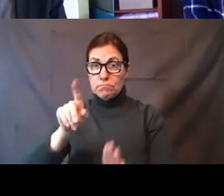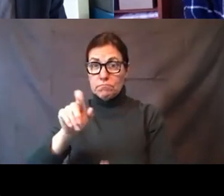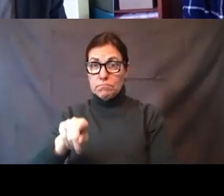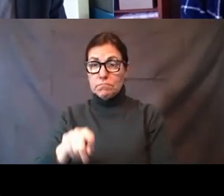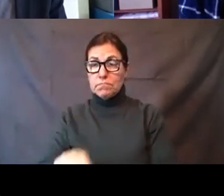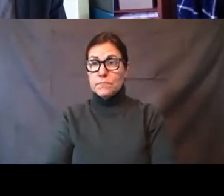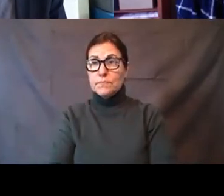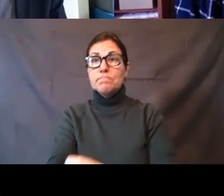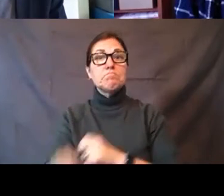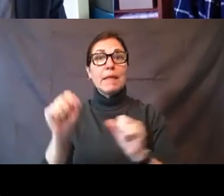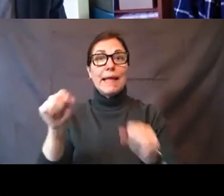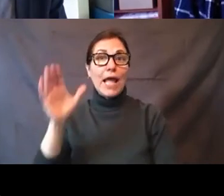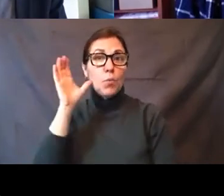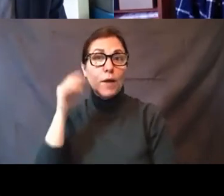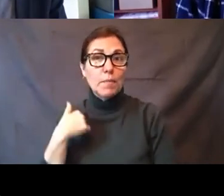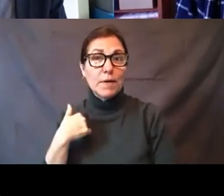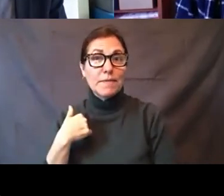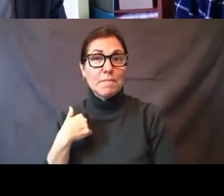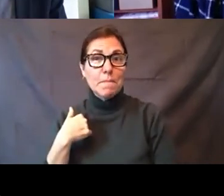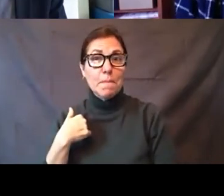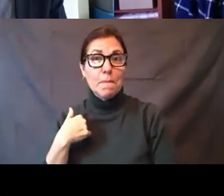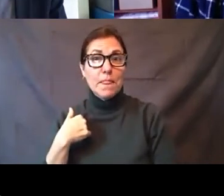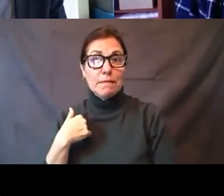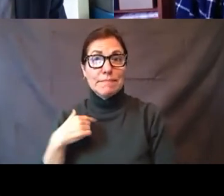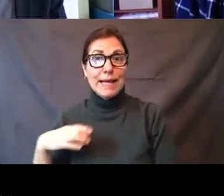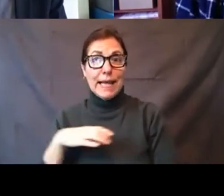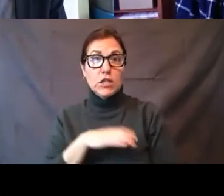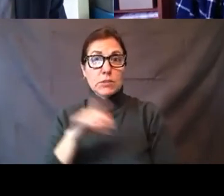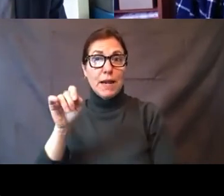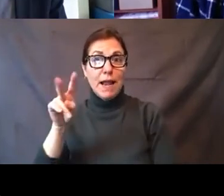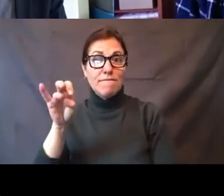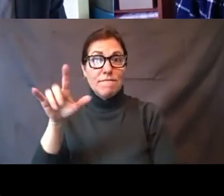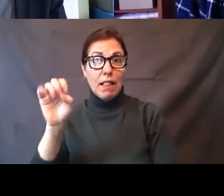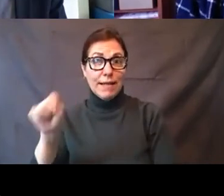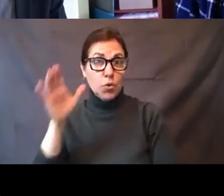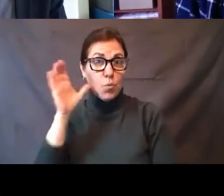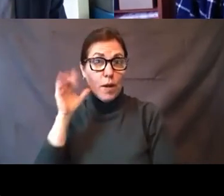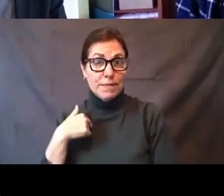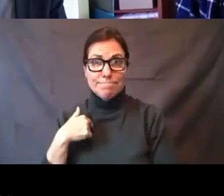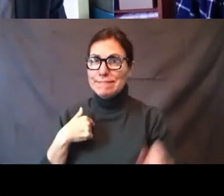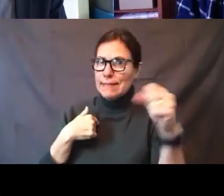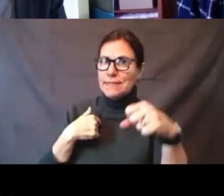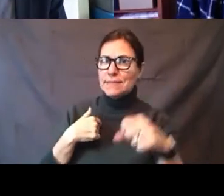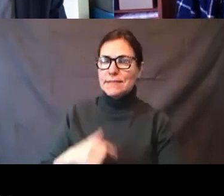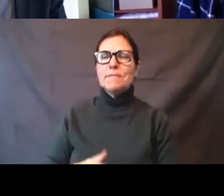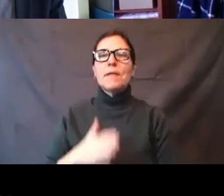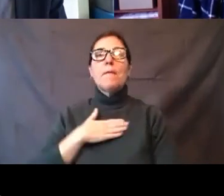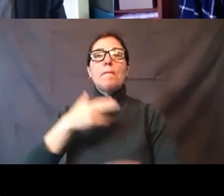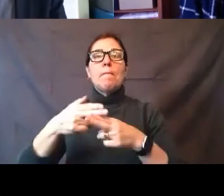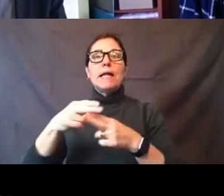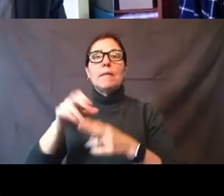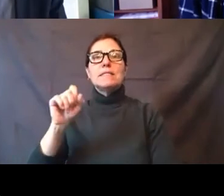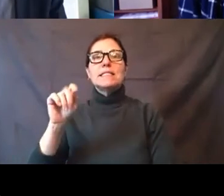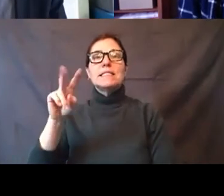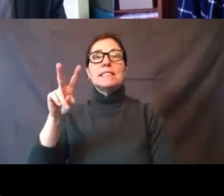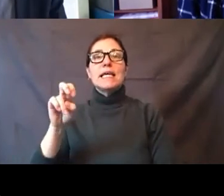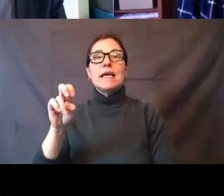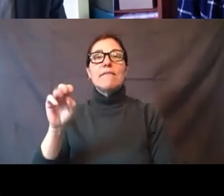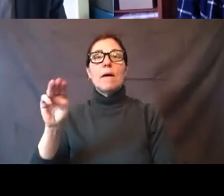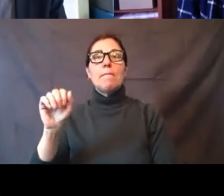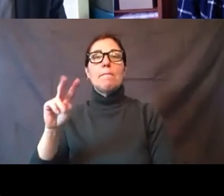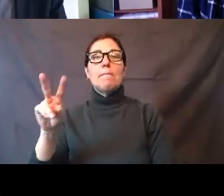Can you hear me, Councilman LaBelle? Yes. Okay, my name's Steve Mazza. I live